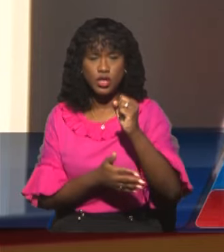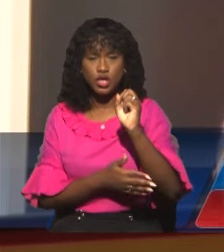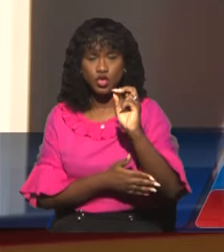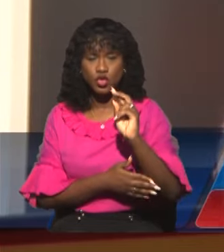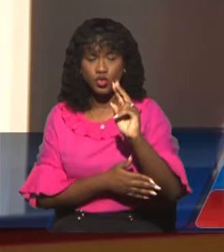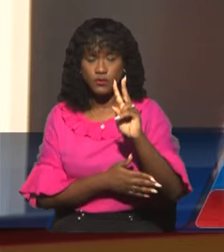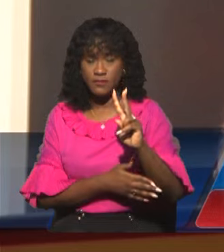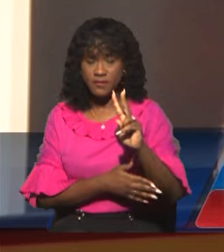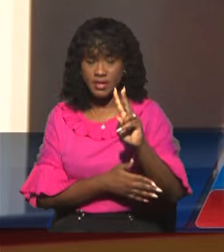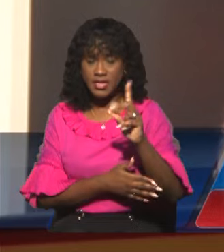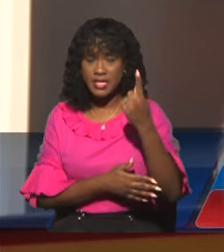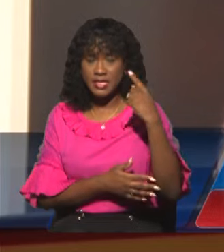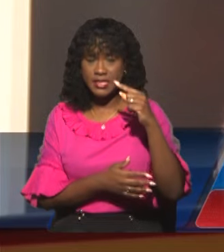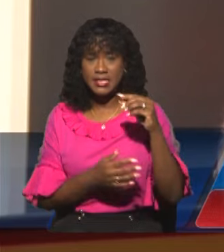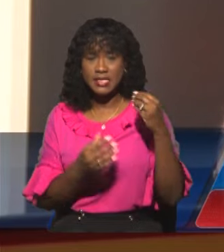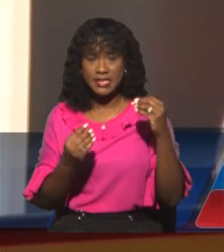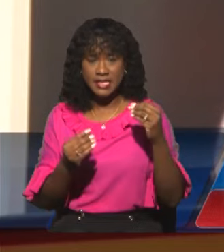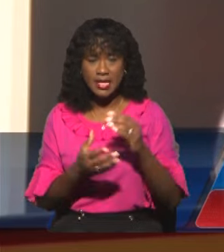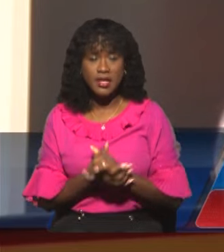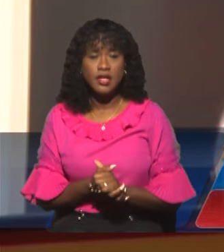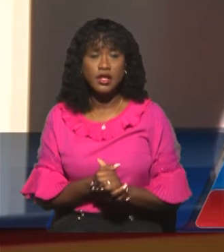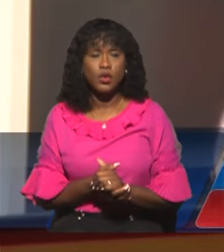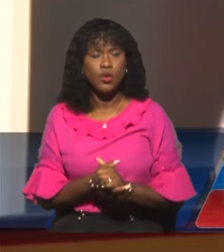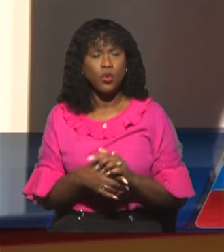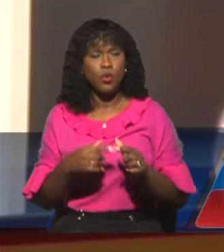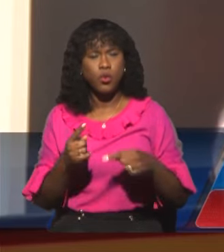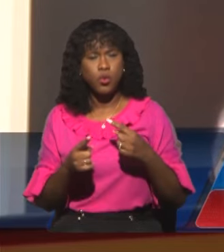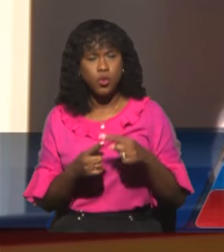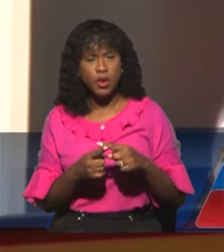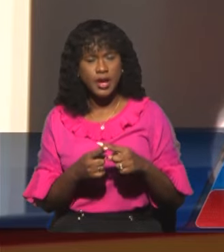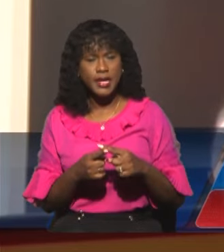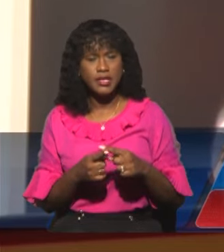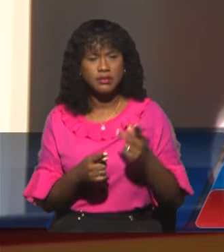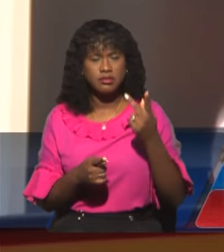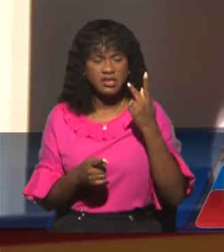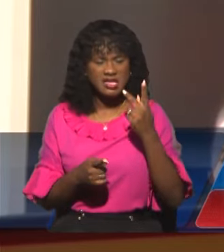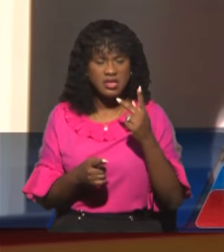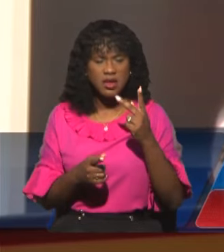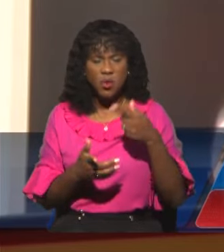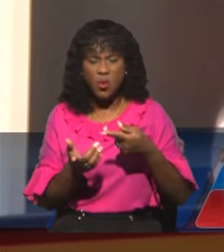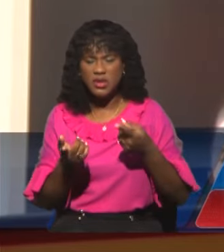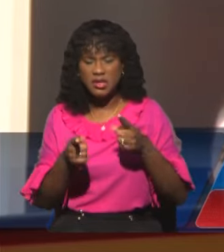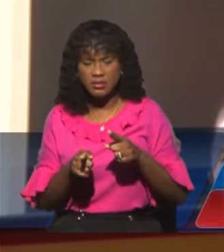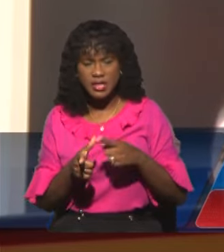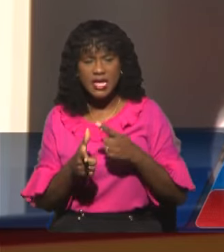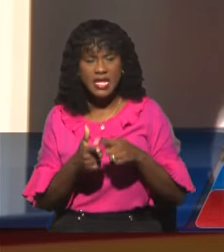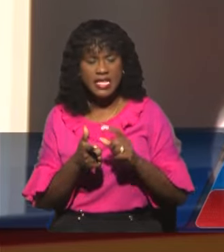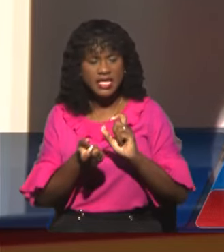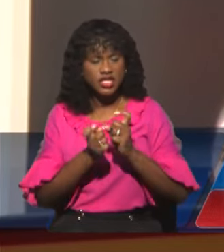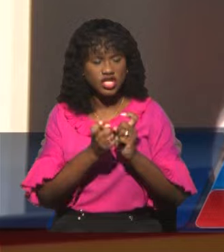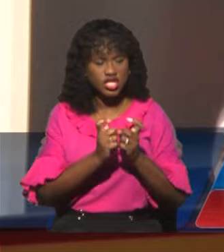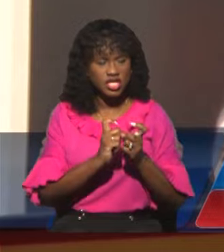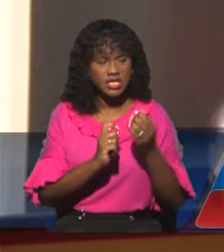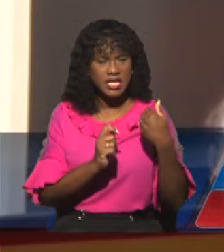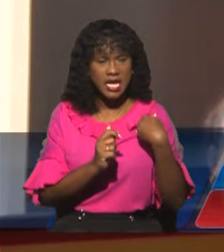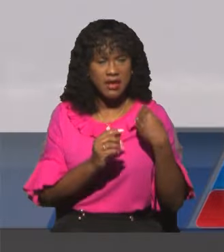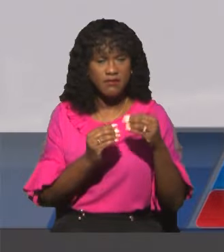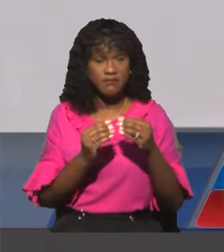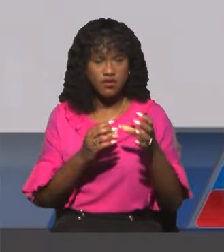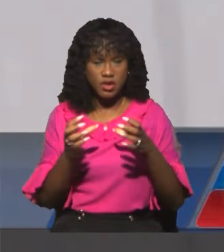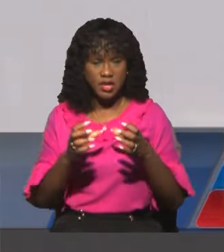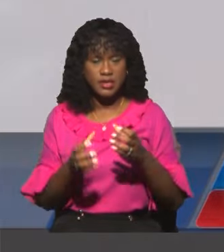available for the market. And as the demand changes and we look at the trends and patterns, we will adjust to have the vehicles